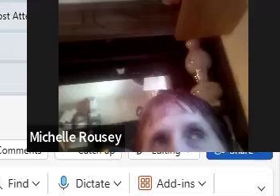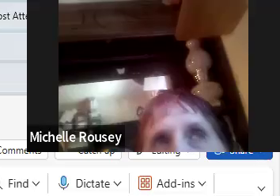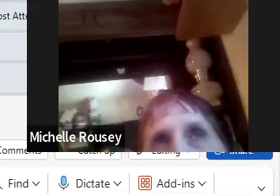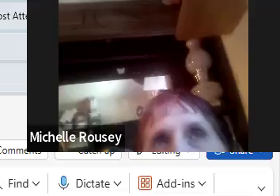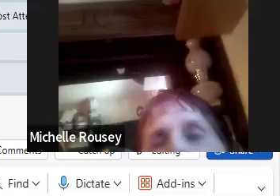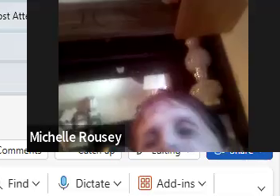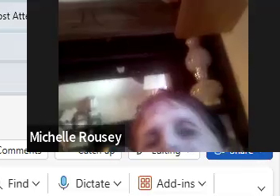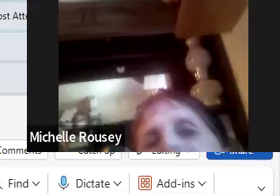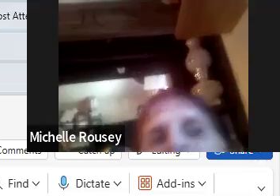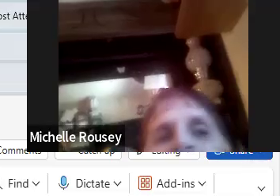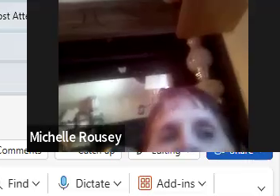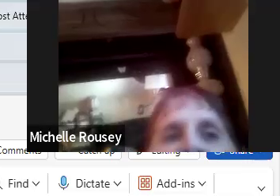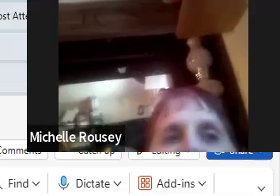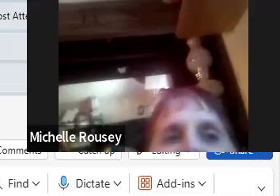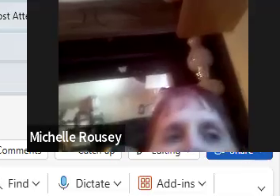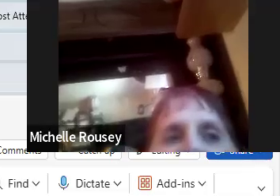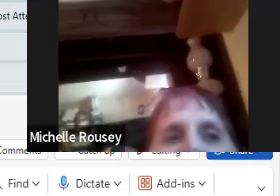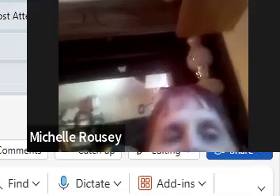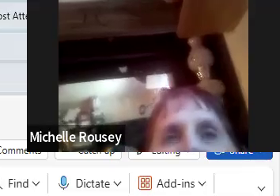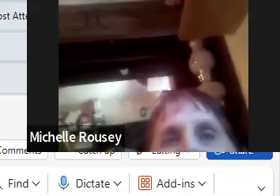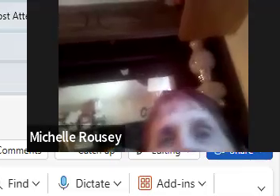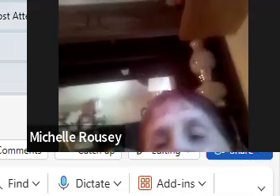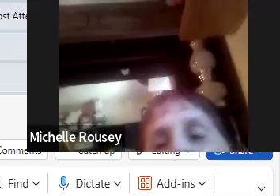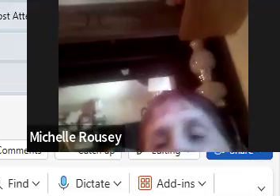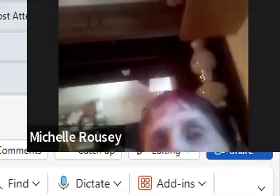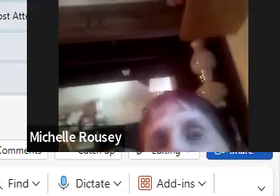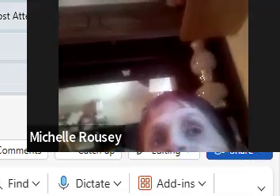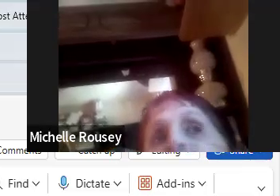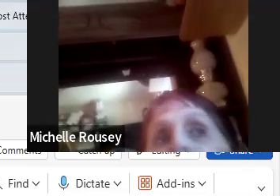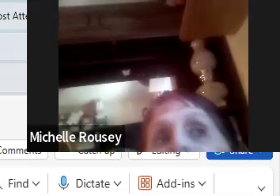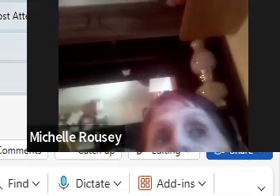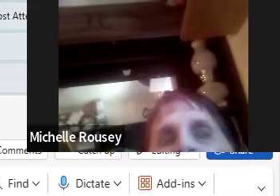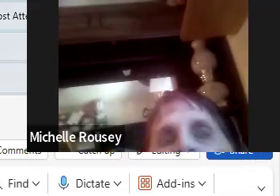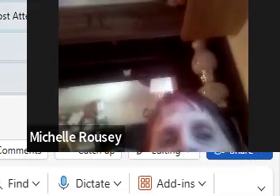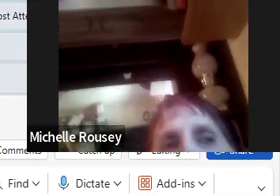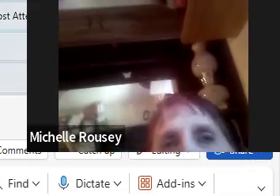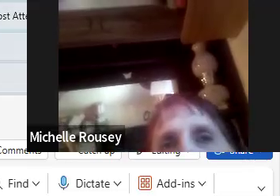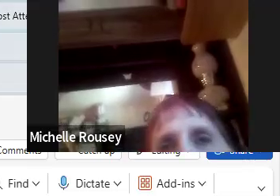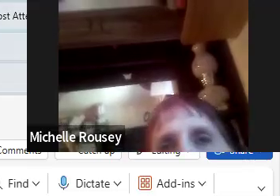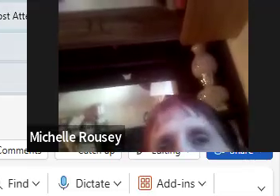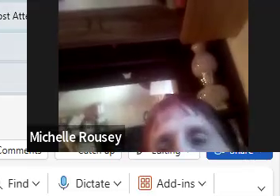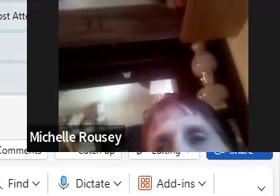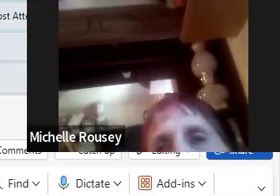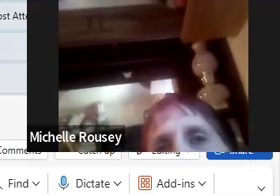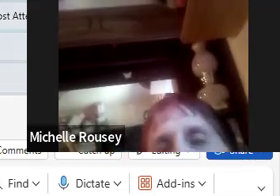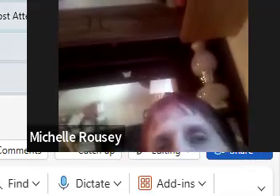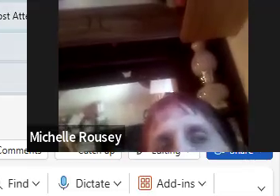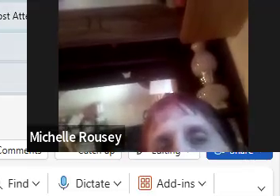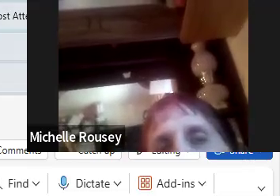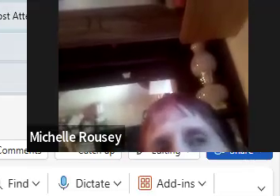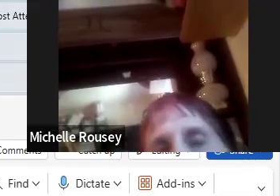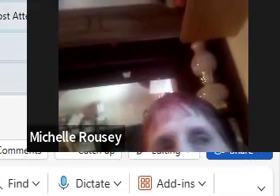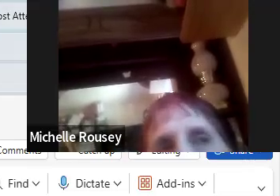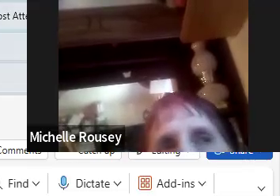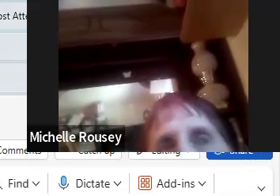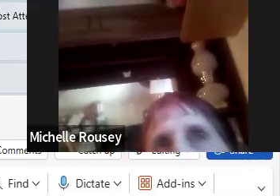in open dialogue is more to why I brought it up. I think that